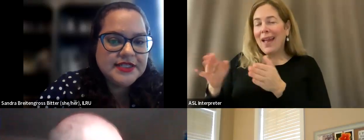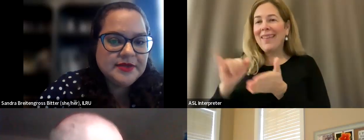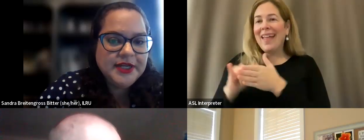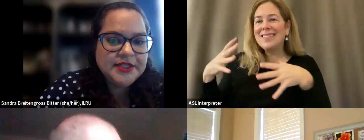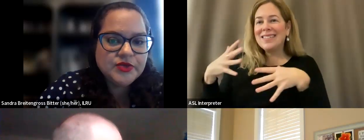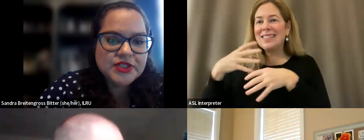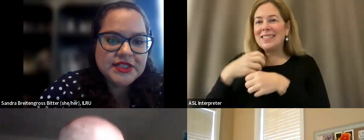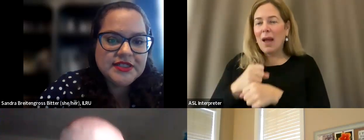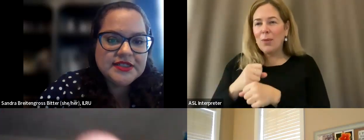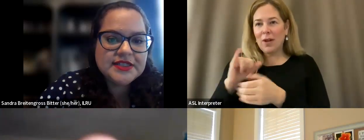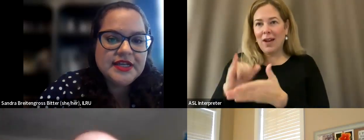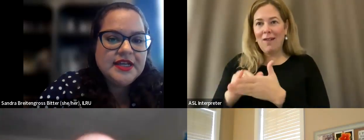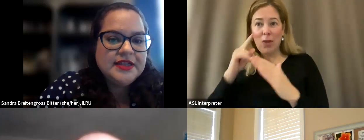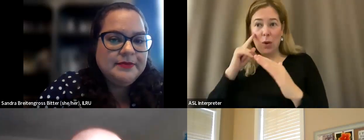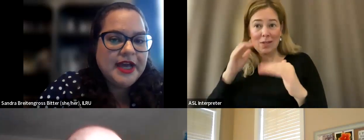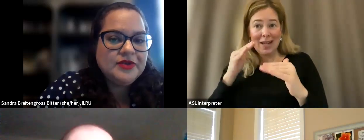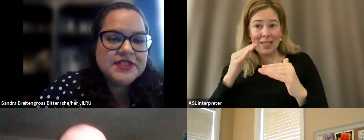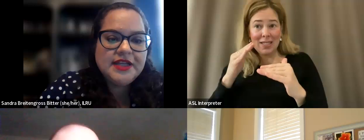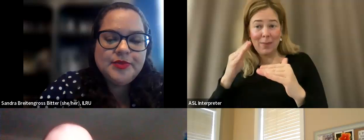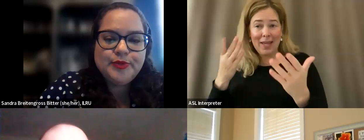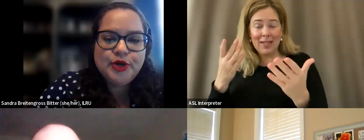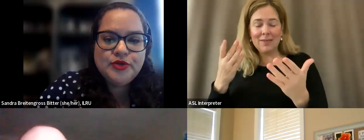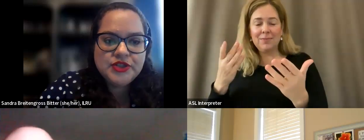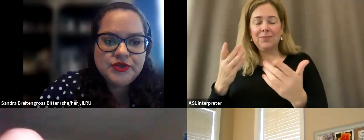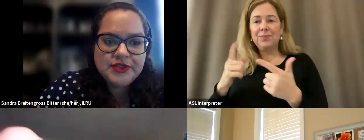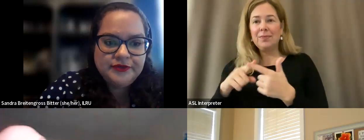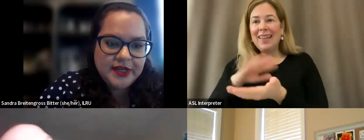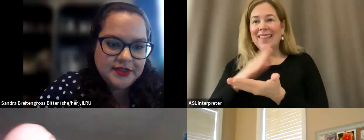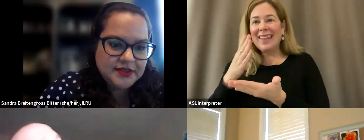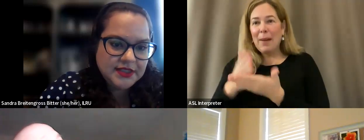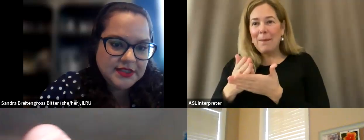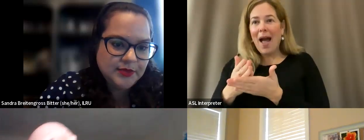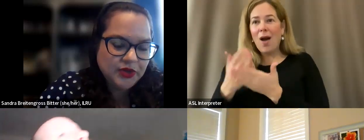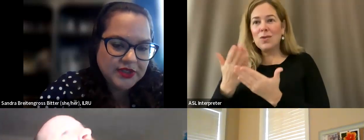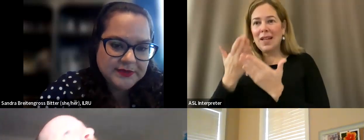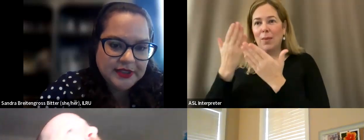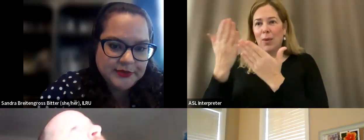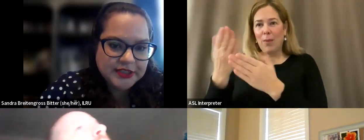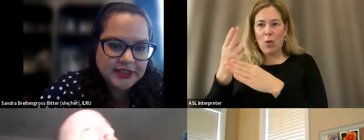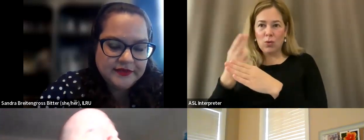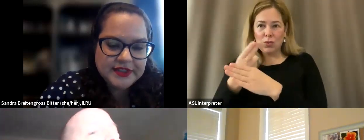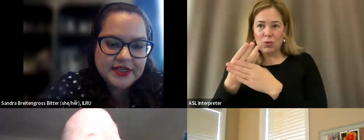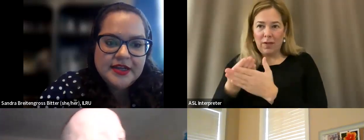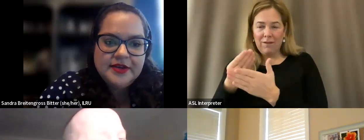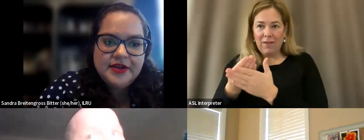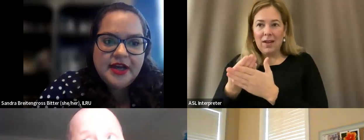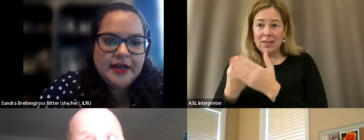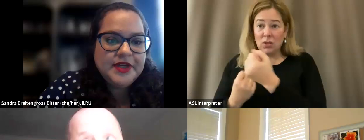those anticipated sources, the amounts, and the proposed use of funds to support the SPIL